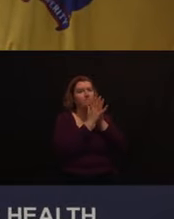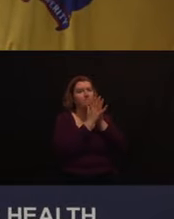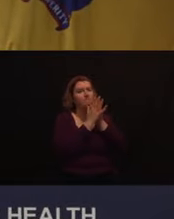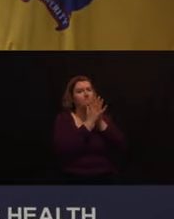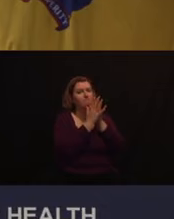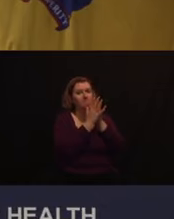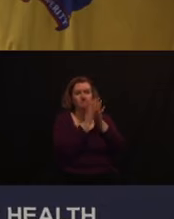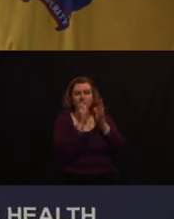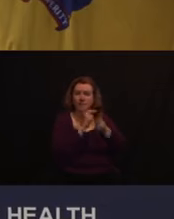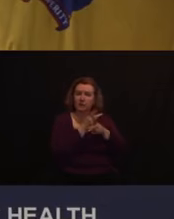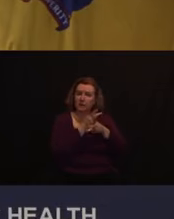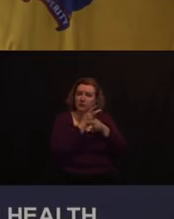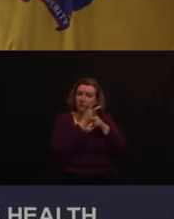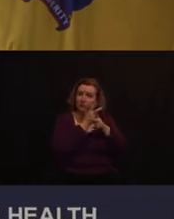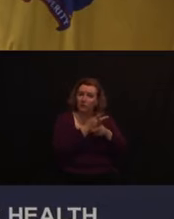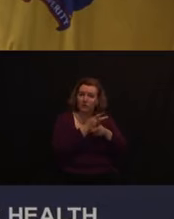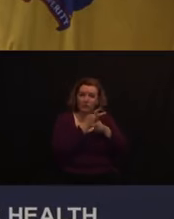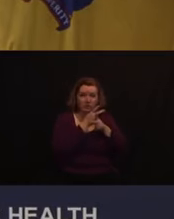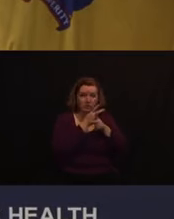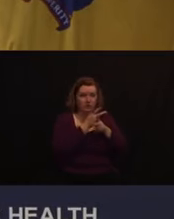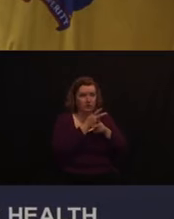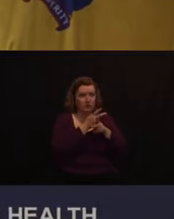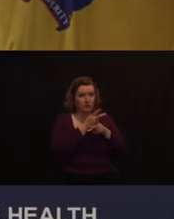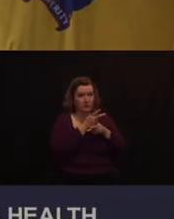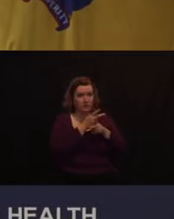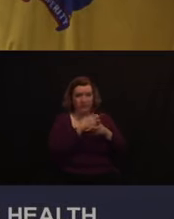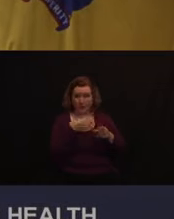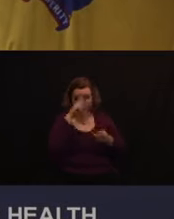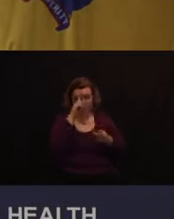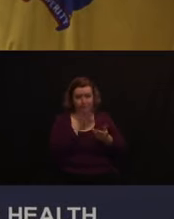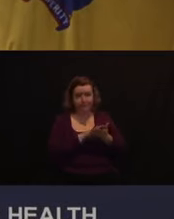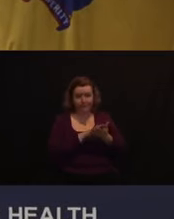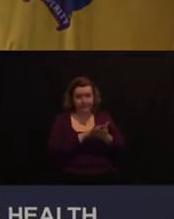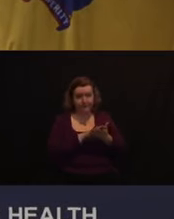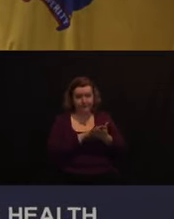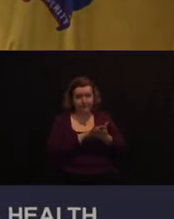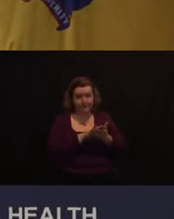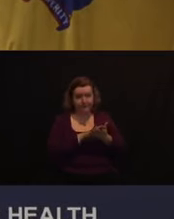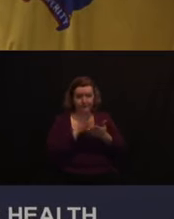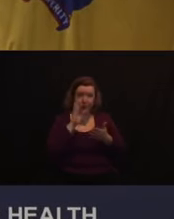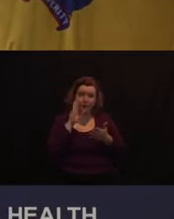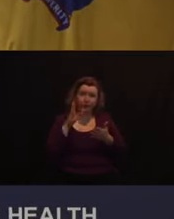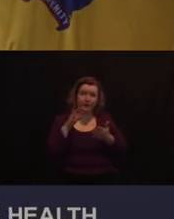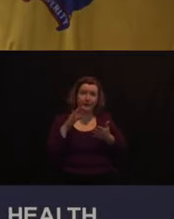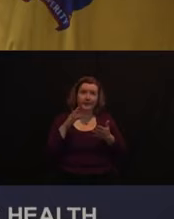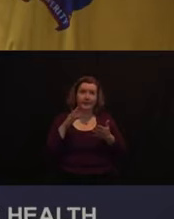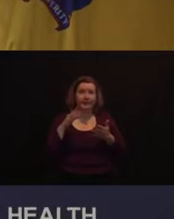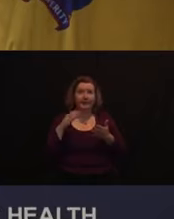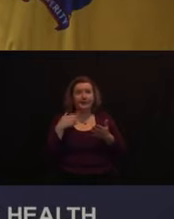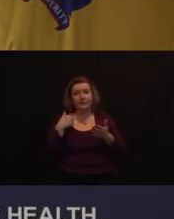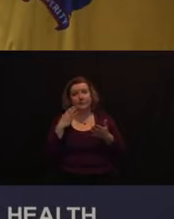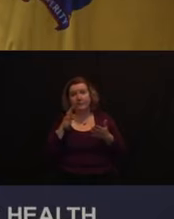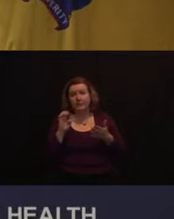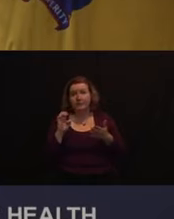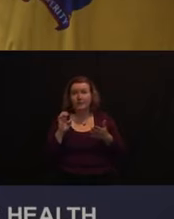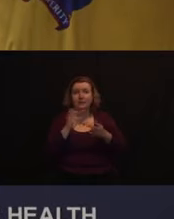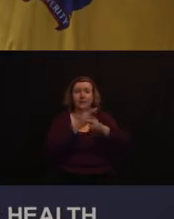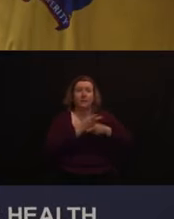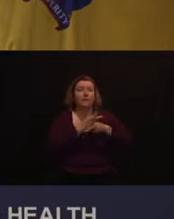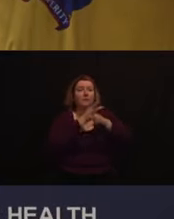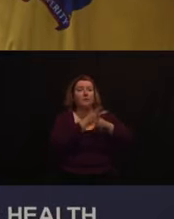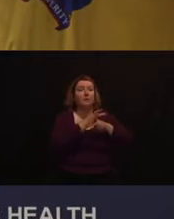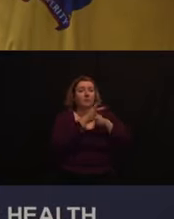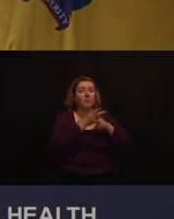and I continue to believe that. Will we continue to be incremental? Yes. I don't see that we won't be incremental in how